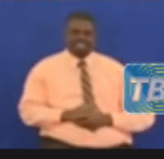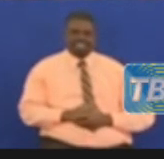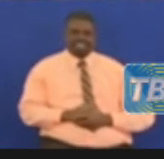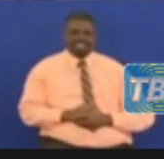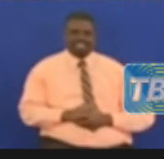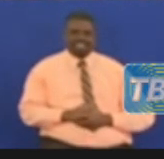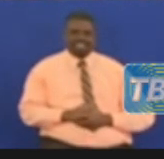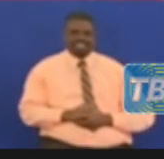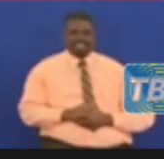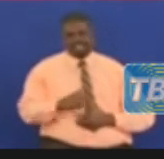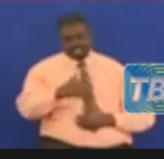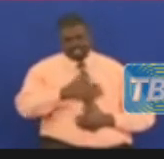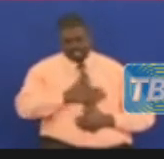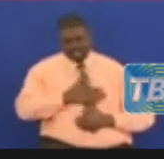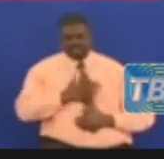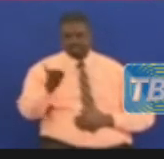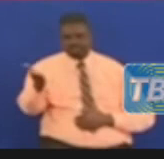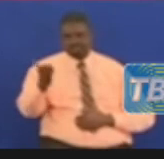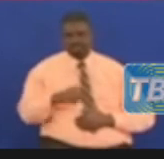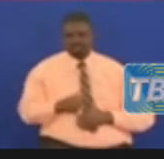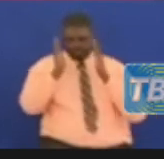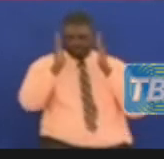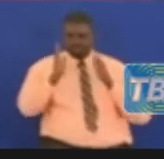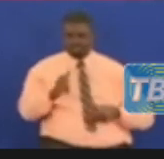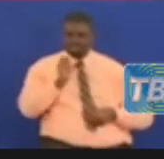Thank you, Madam Speaker.